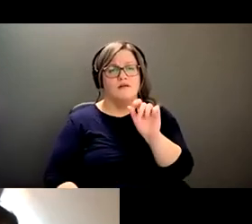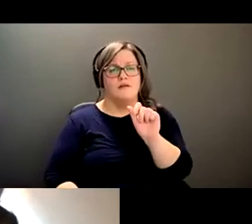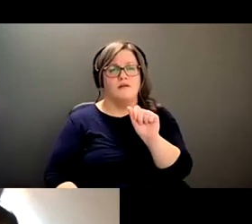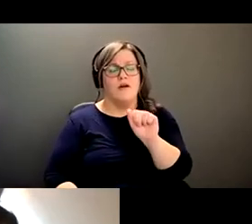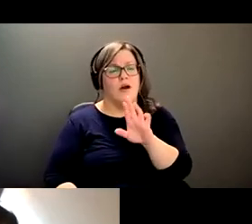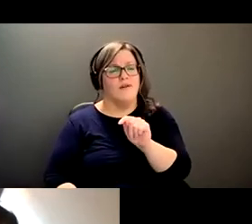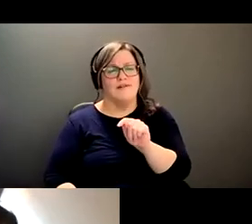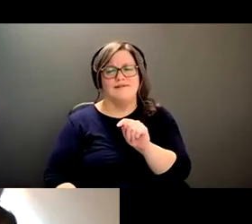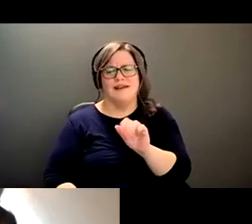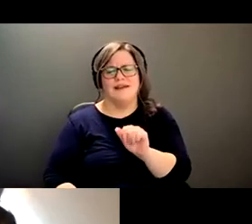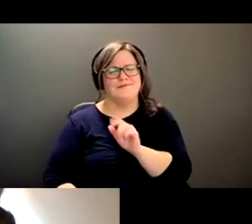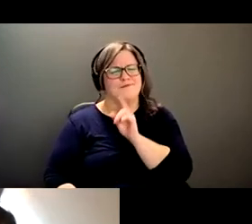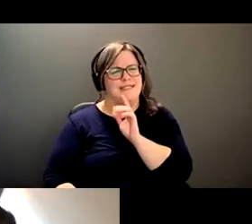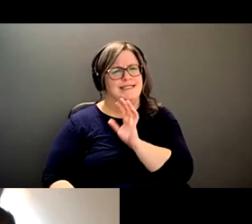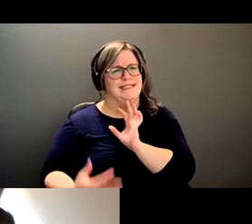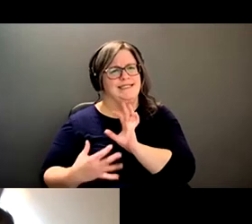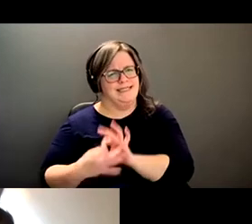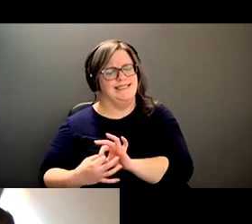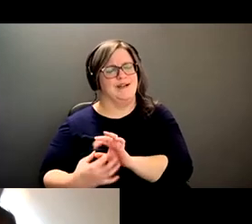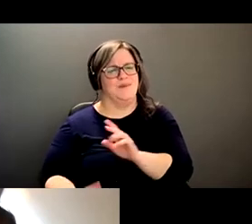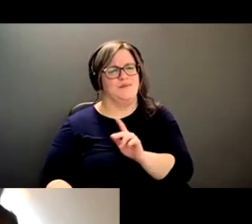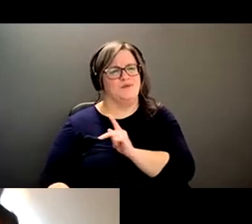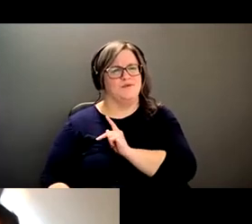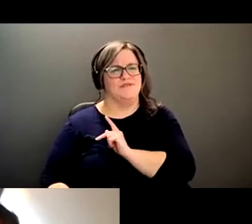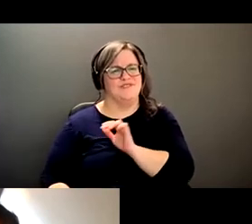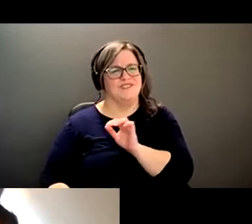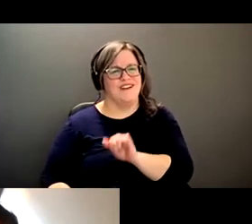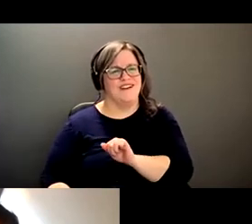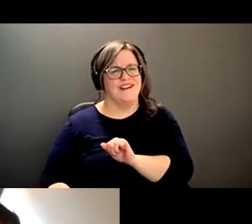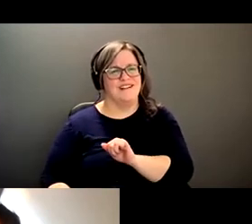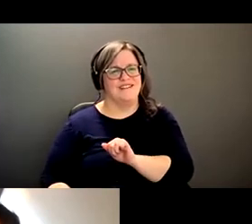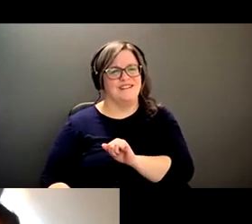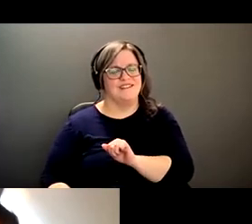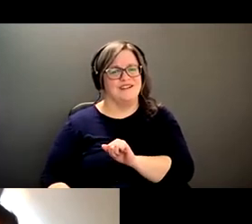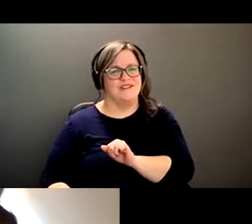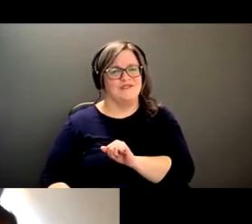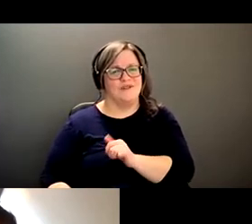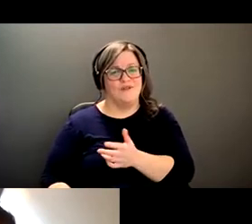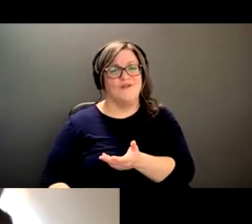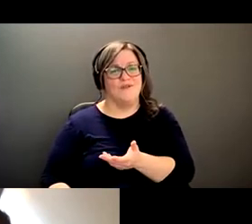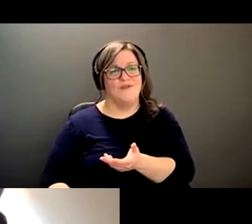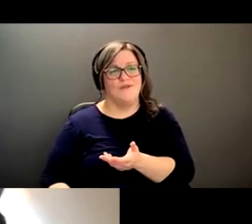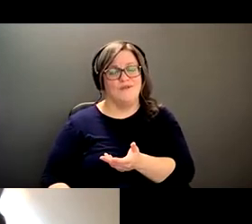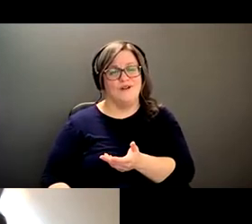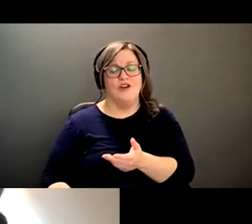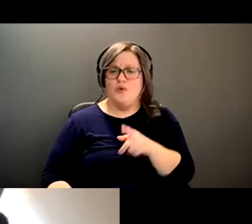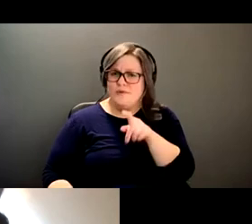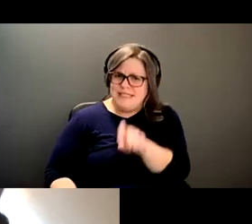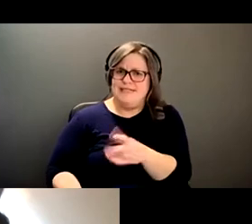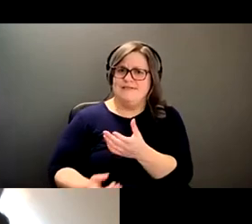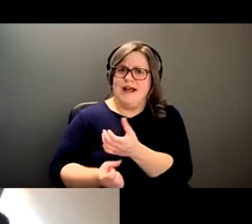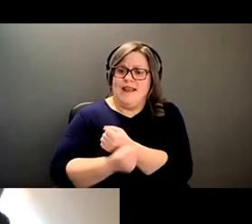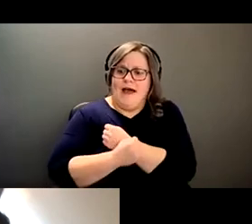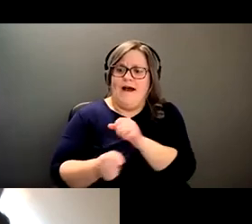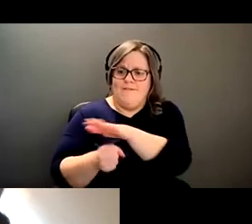so personal. So I really feel like in order to like respect it as a space that's living, you kind of have to, like love has to be involved.